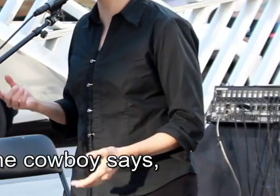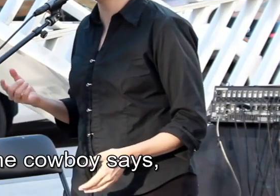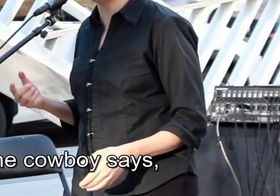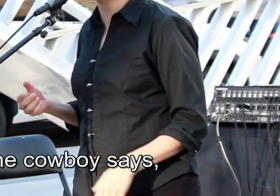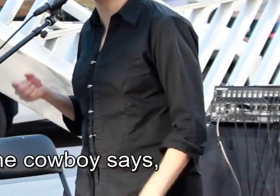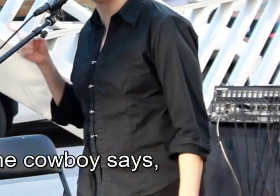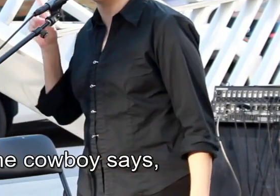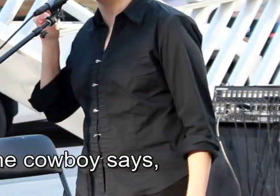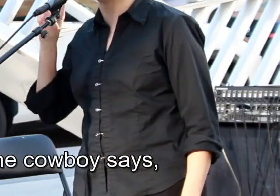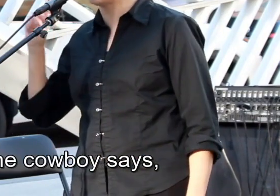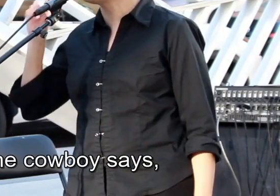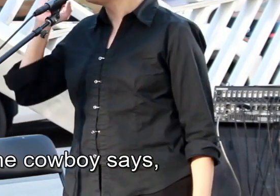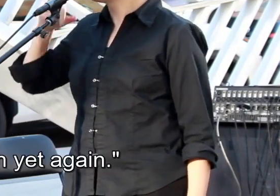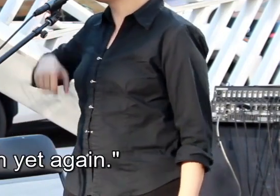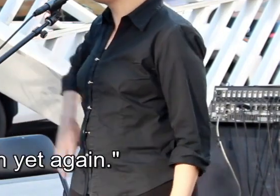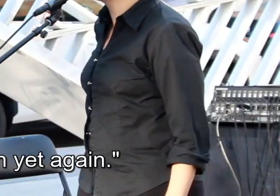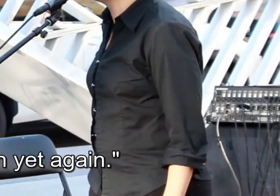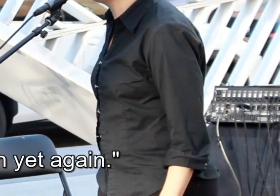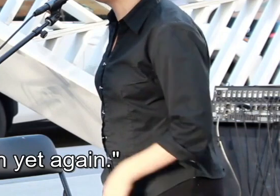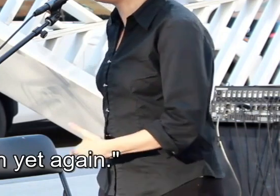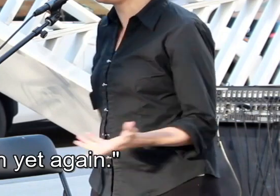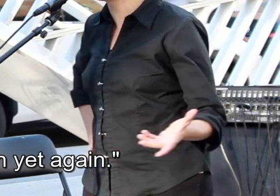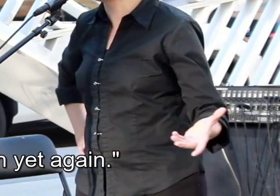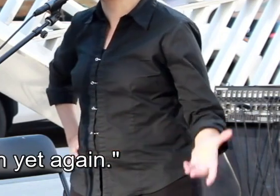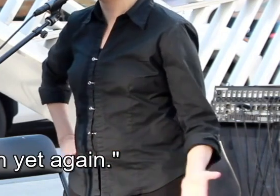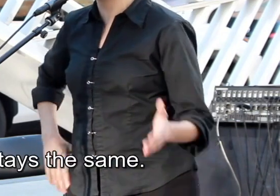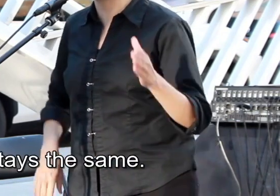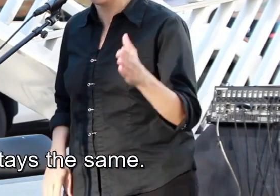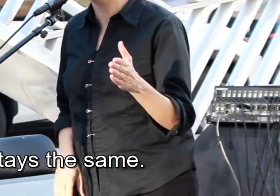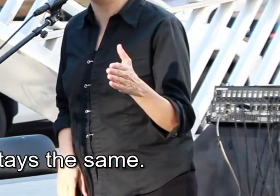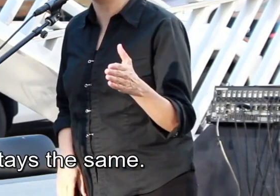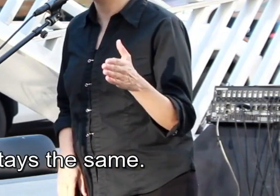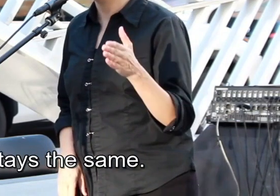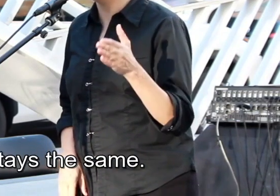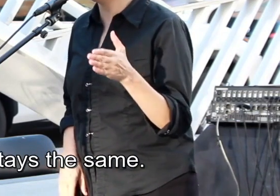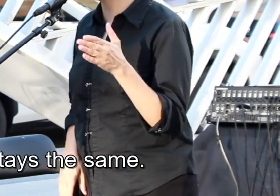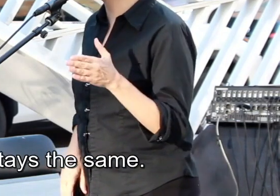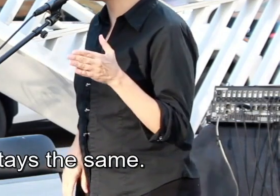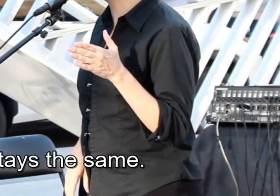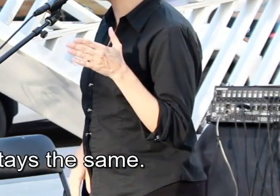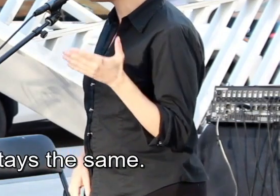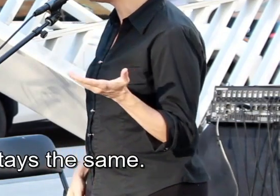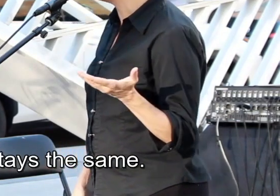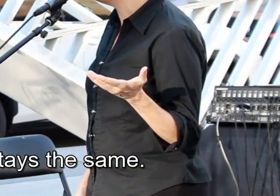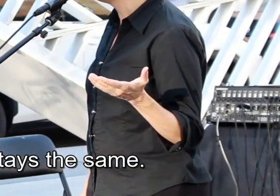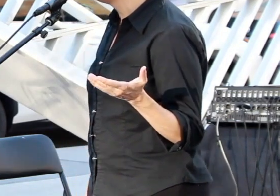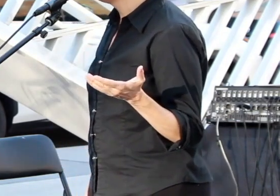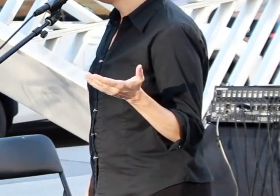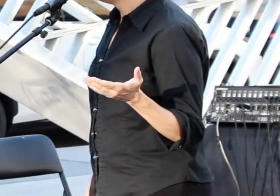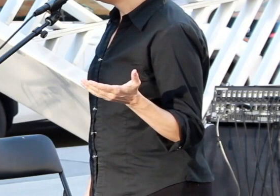There's a new enemy, the cowboy says, reinventing the Indian yet again. But the cowboy always stays the